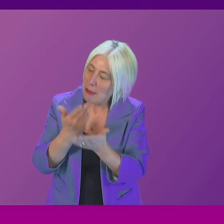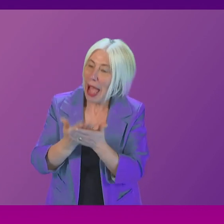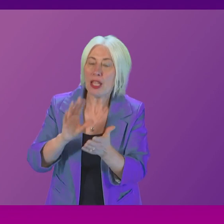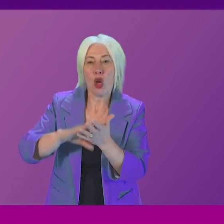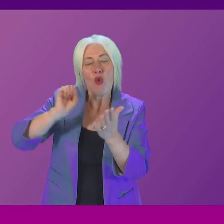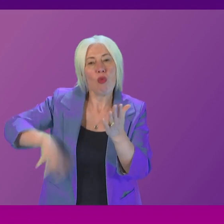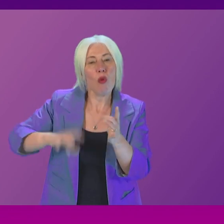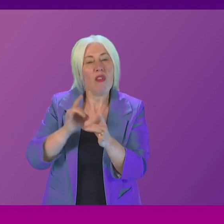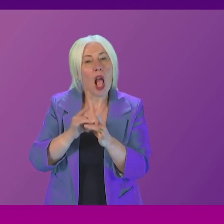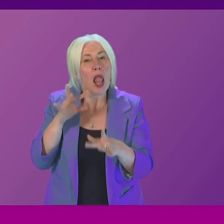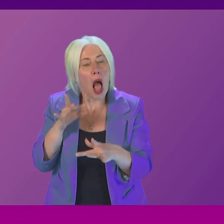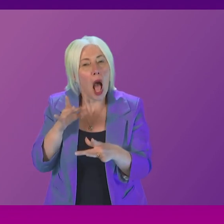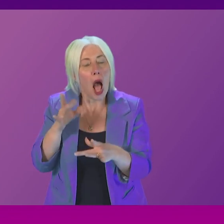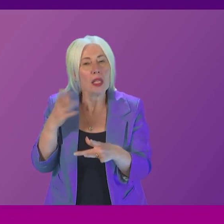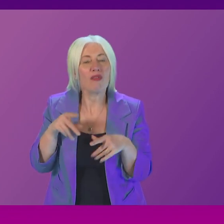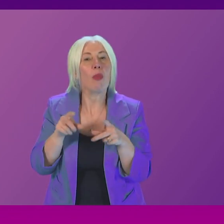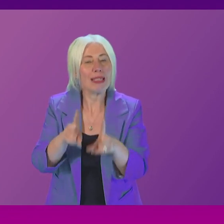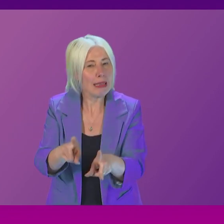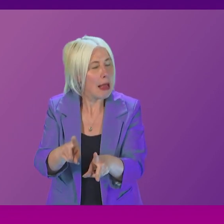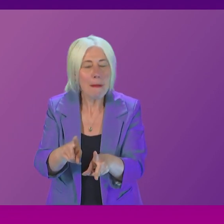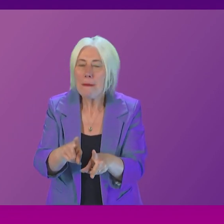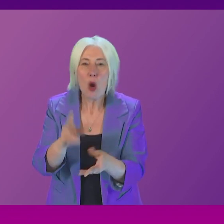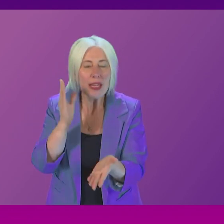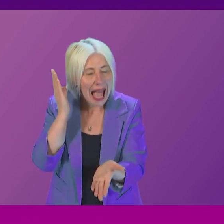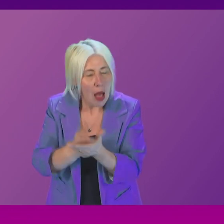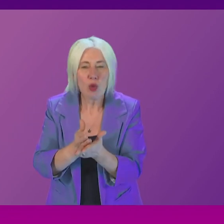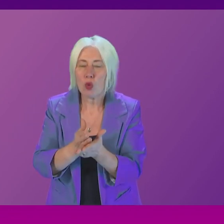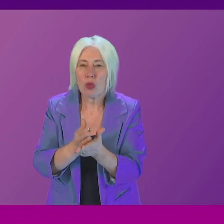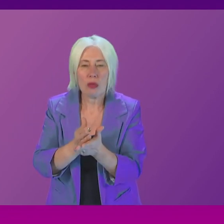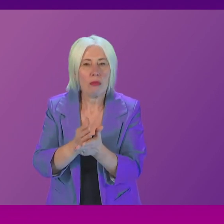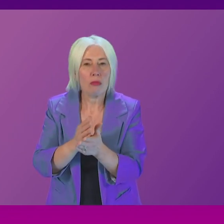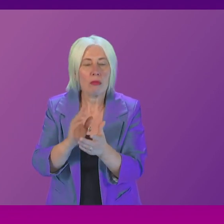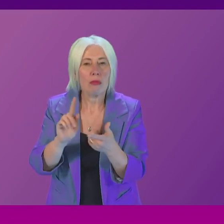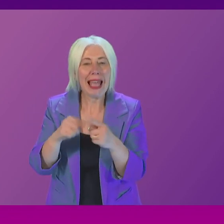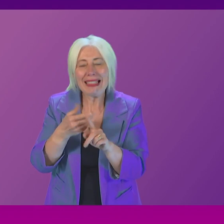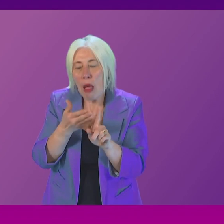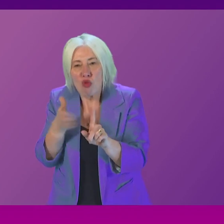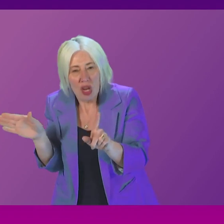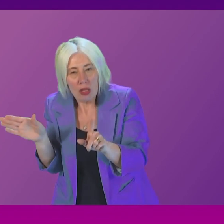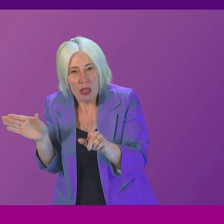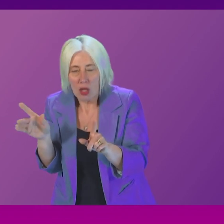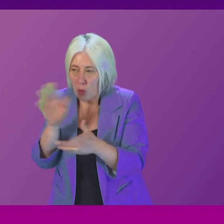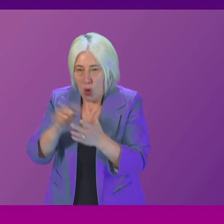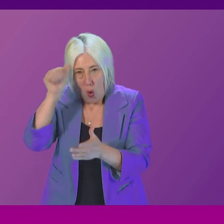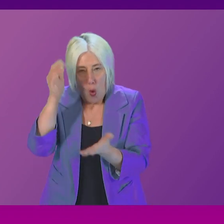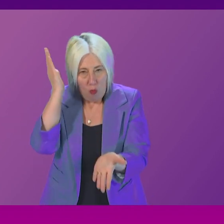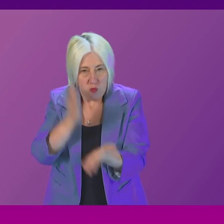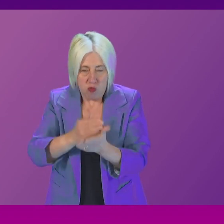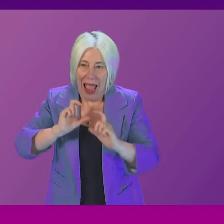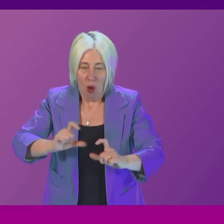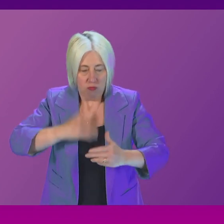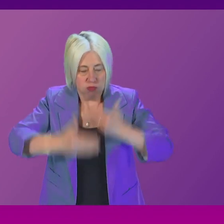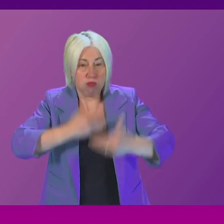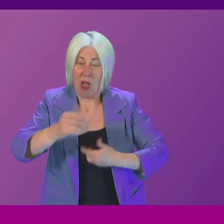remove glass from the scheme, for example. We need an absolute exemption, and that will allow us and give certainty to business to get on with a